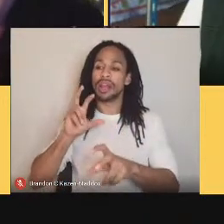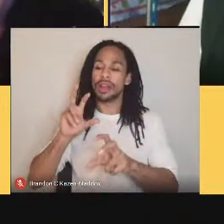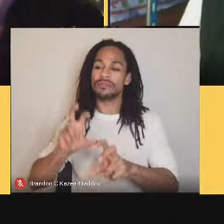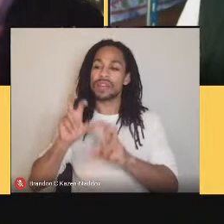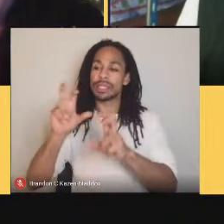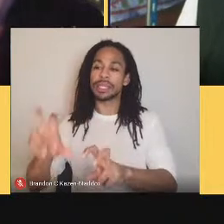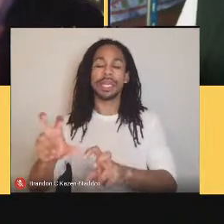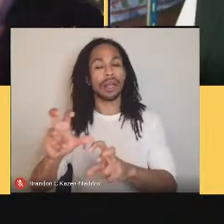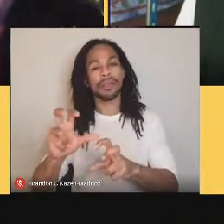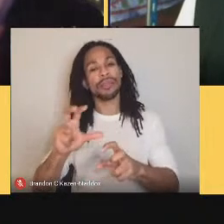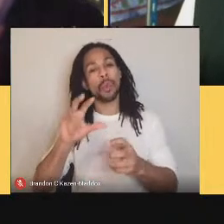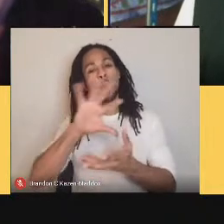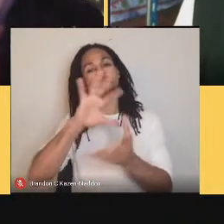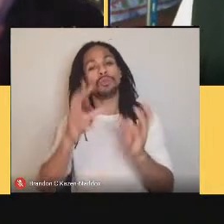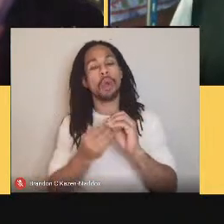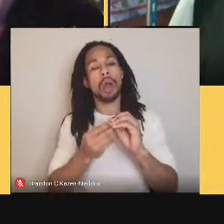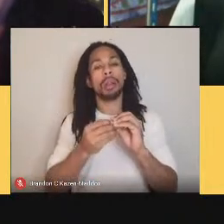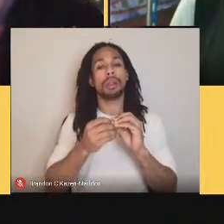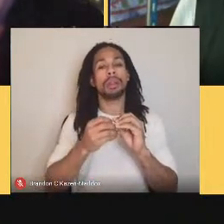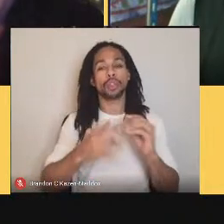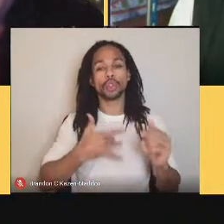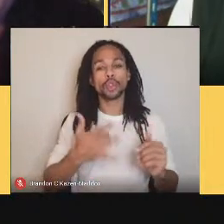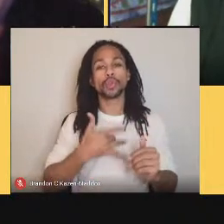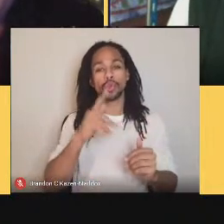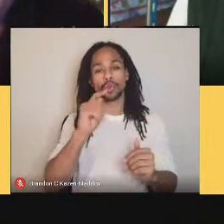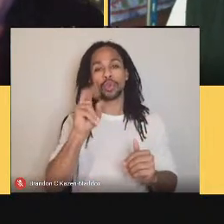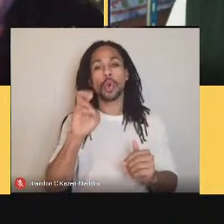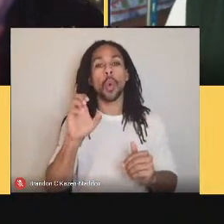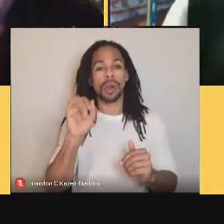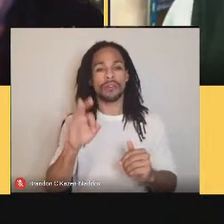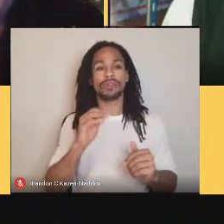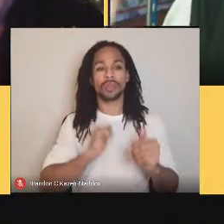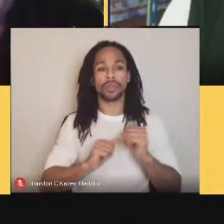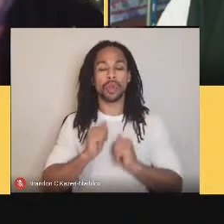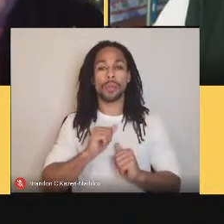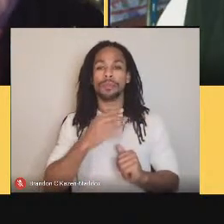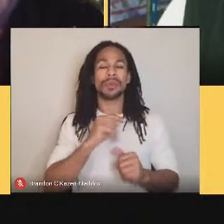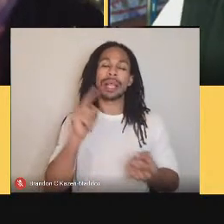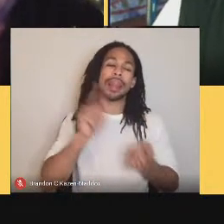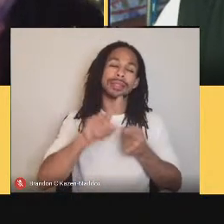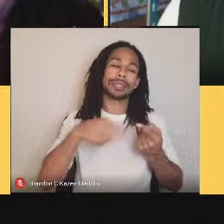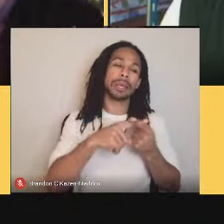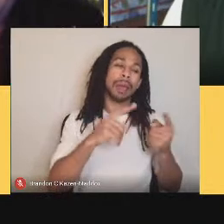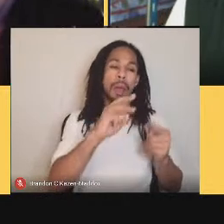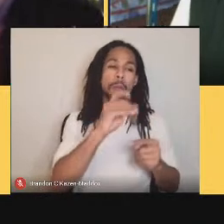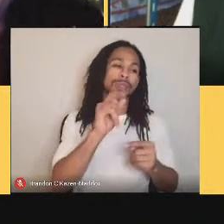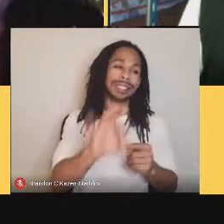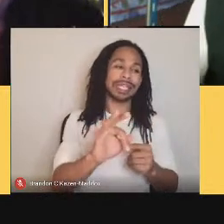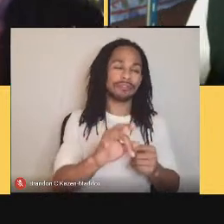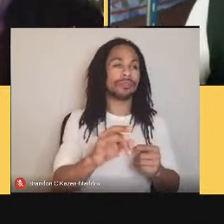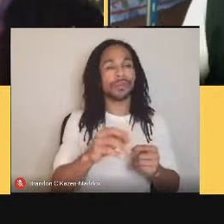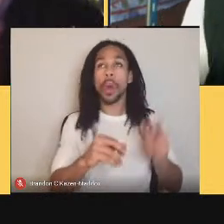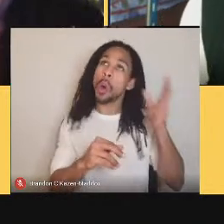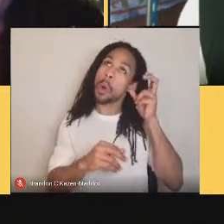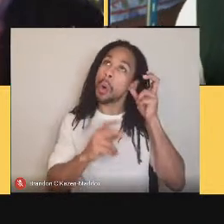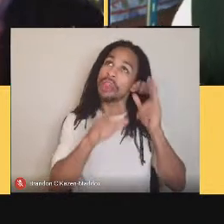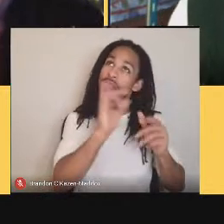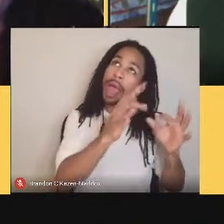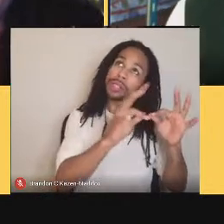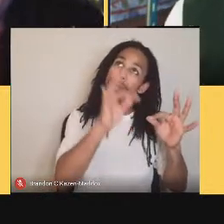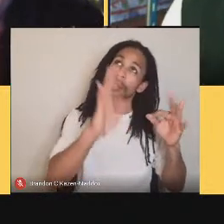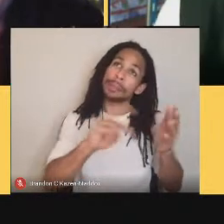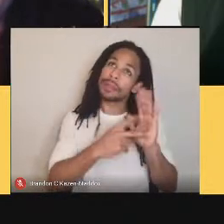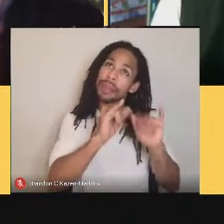words, it was less about motif and really theme, where you're going to hear Marcus's theme every single time, and really more about a